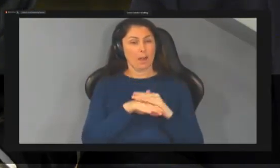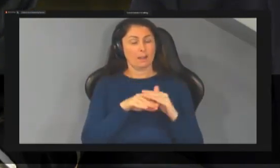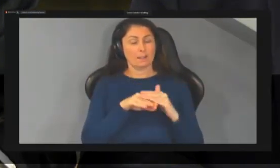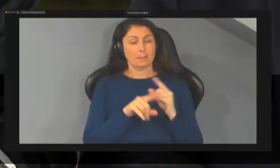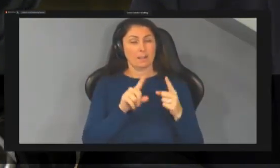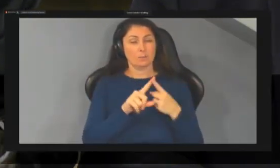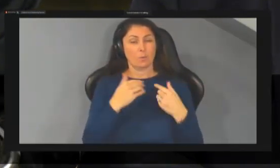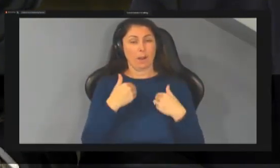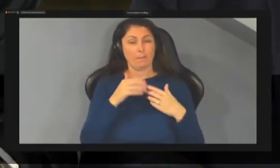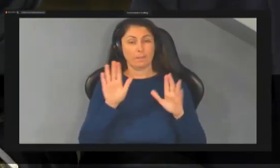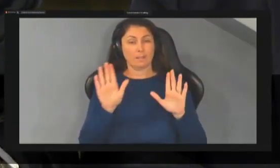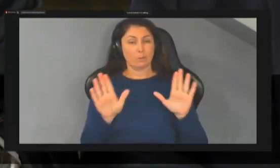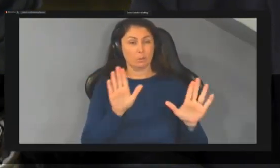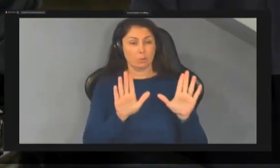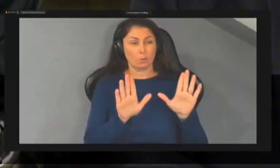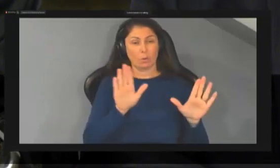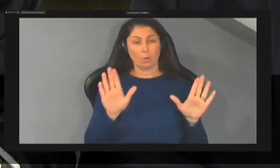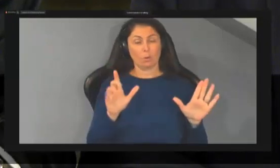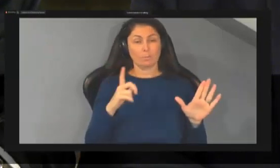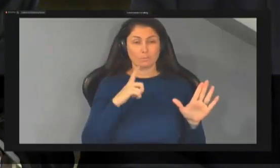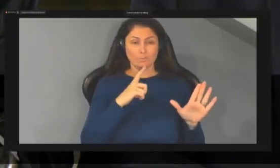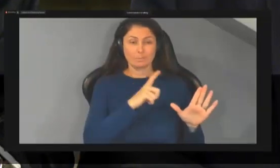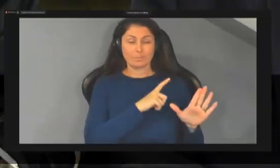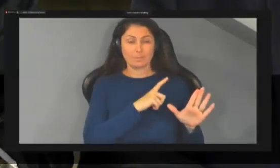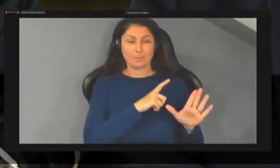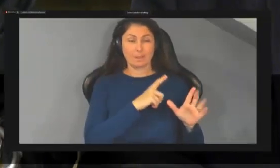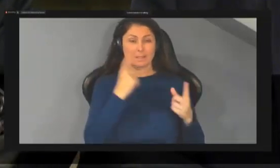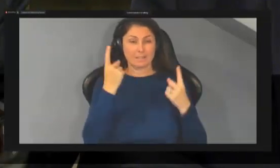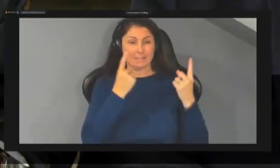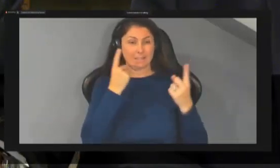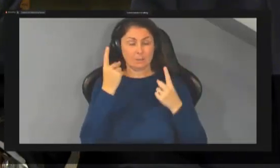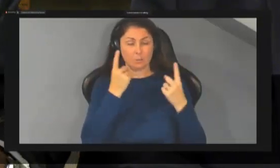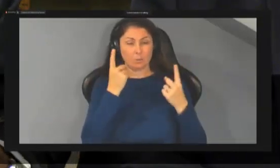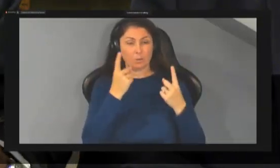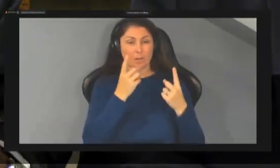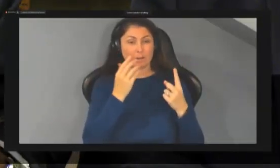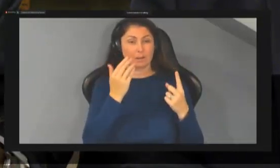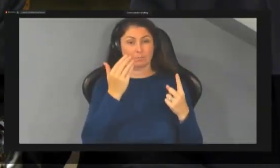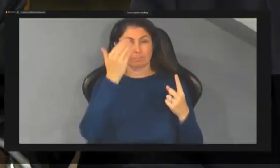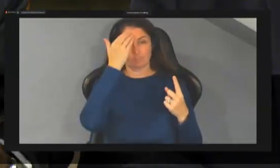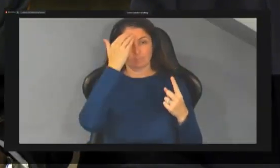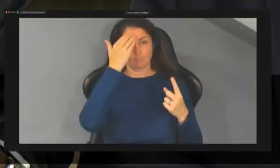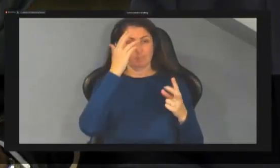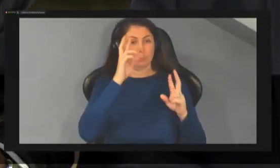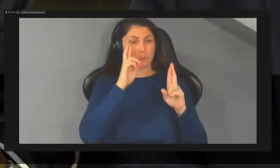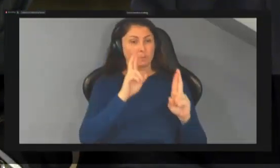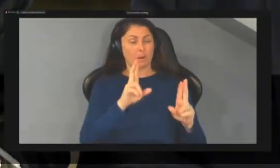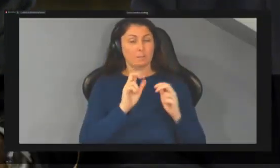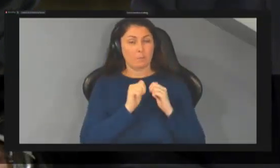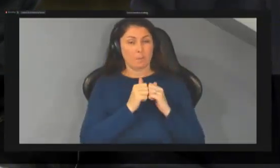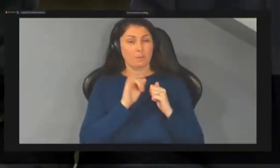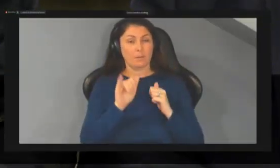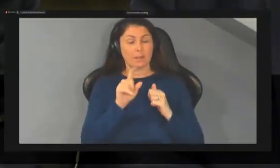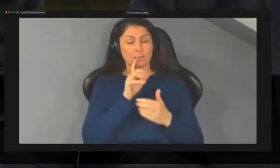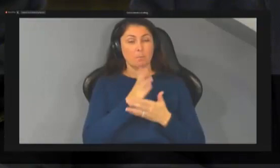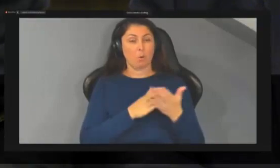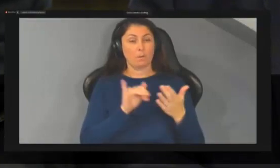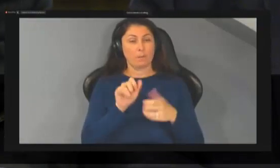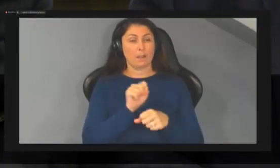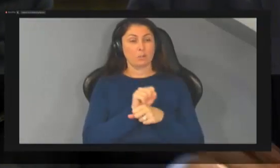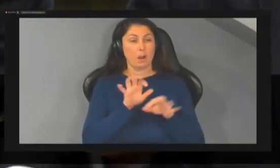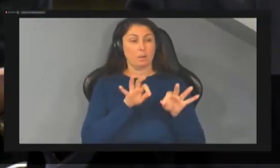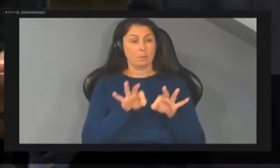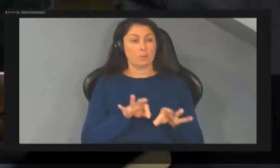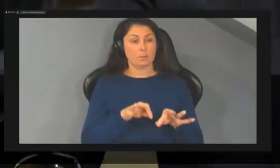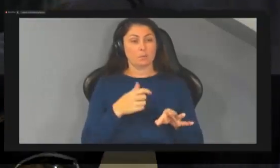her legislative considered in a comprehensive and respectful manner, and that's part of the job description, I can vote